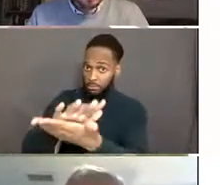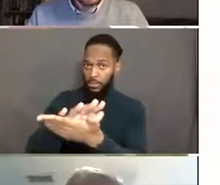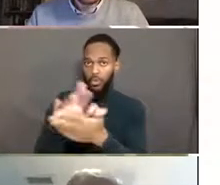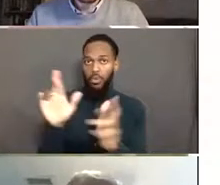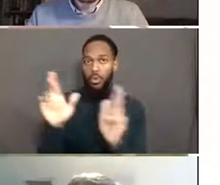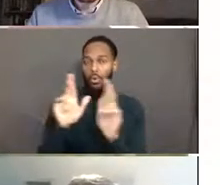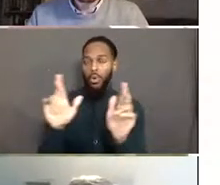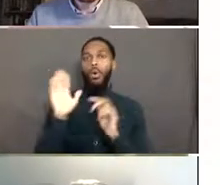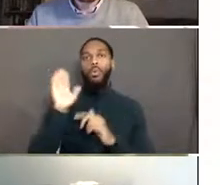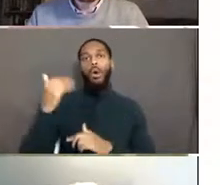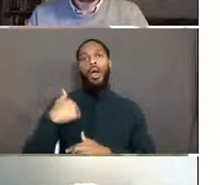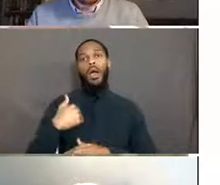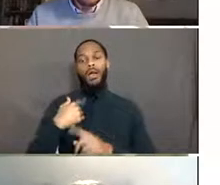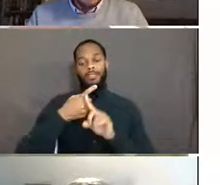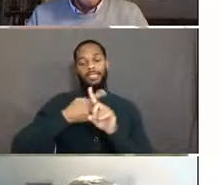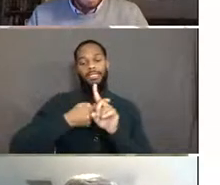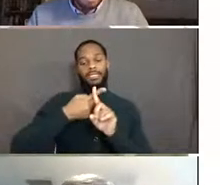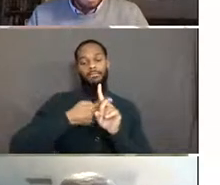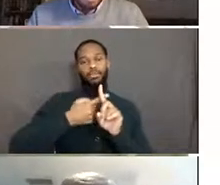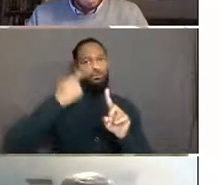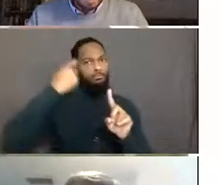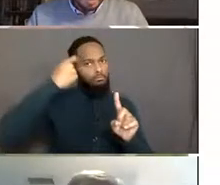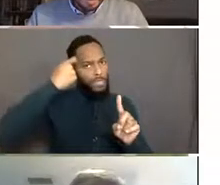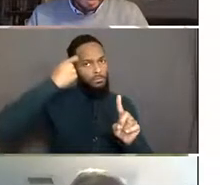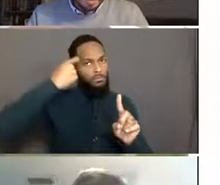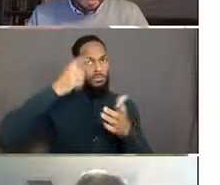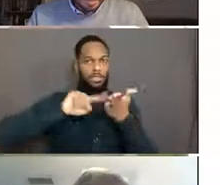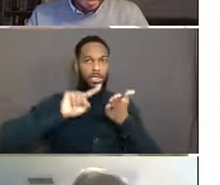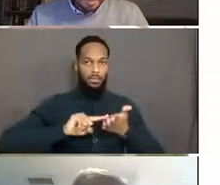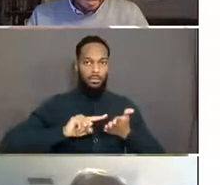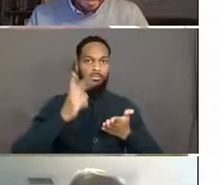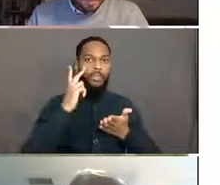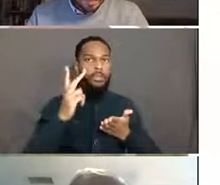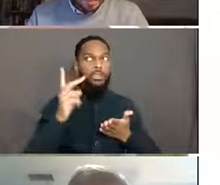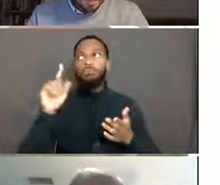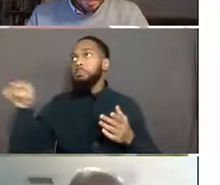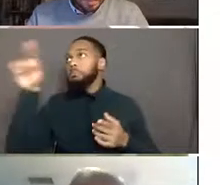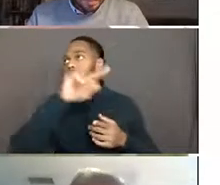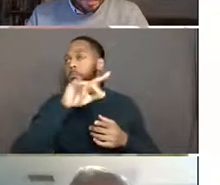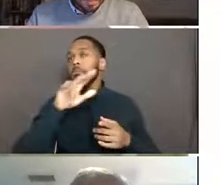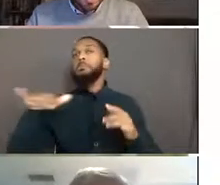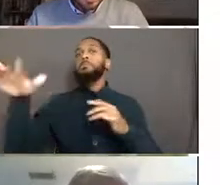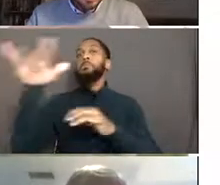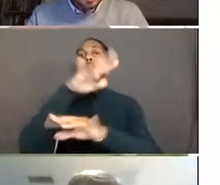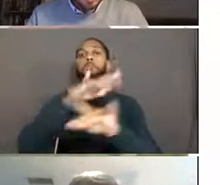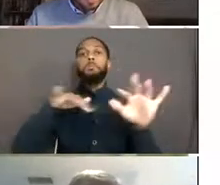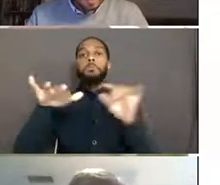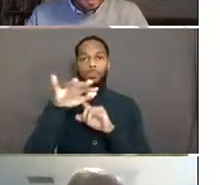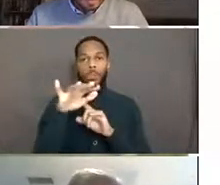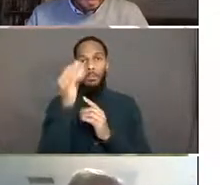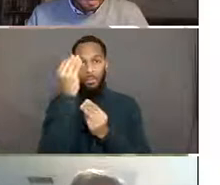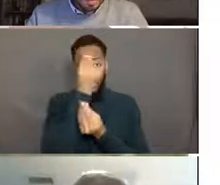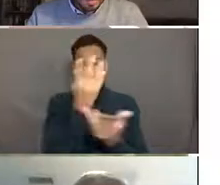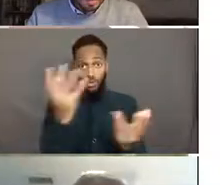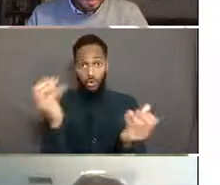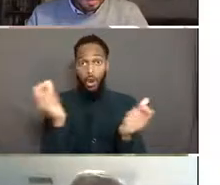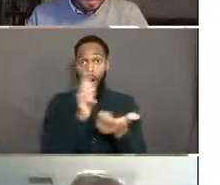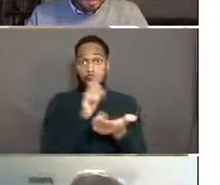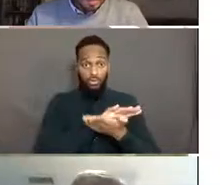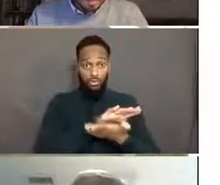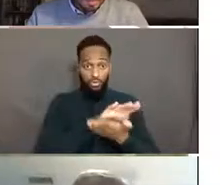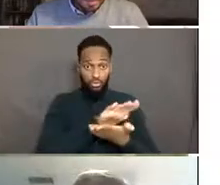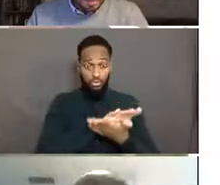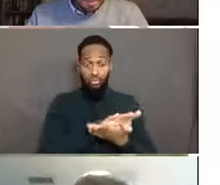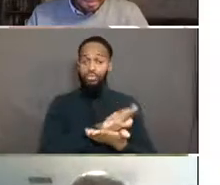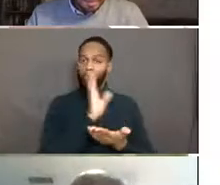conduct a temperature check before entry. And so you've seen this a lot out there in our community. Just know every school site will be doing the same